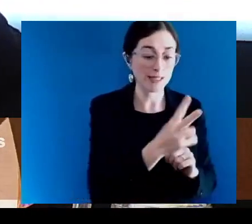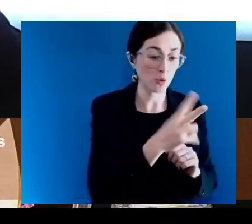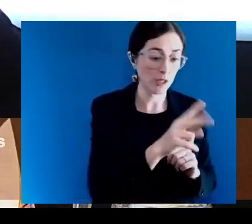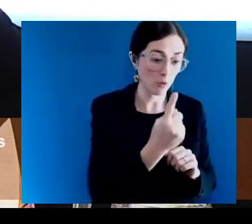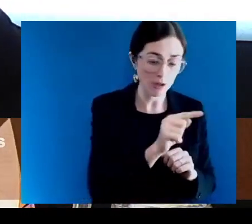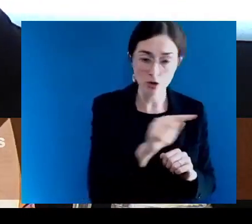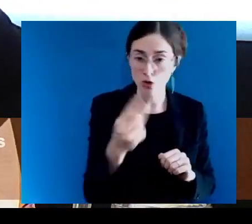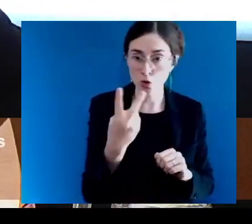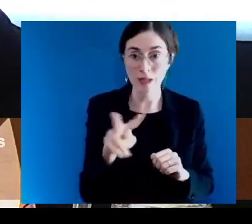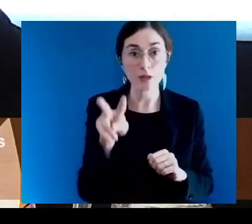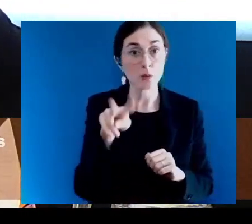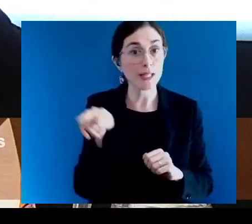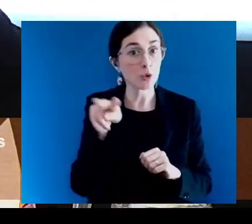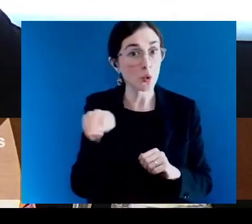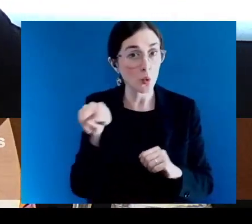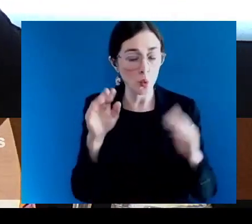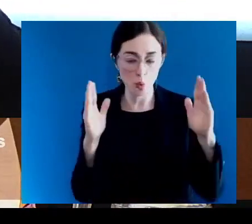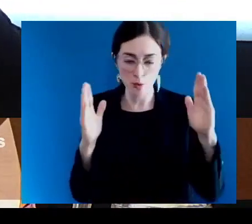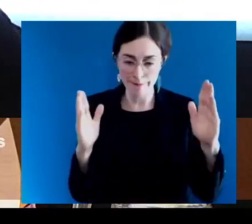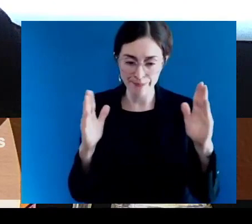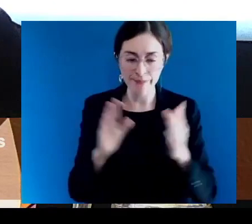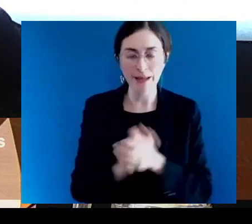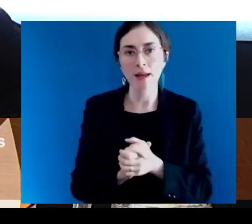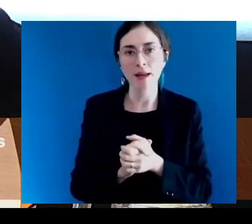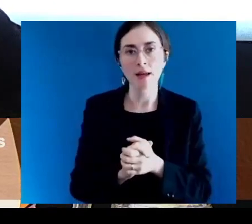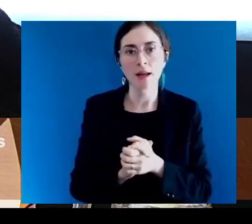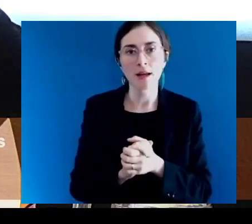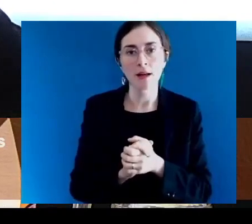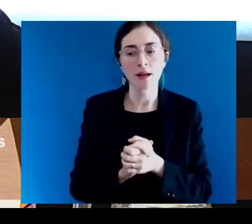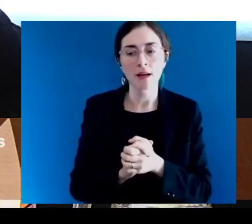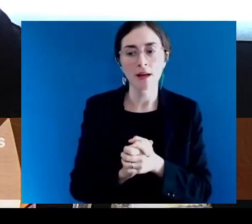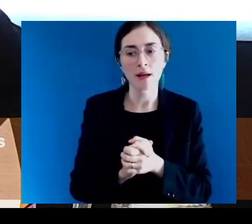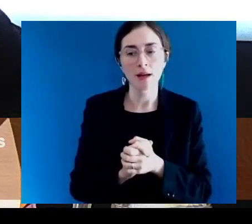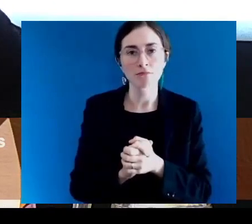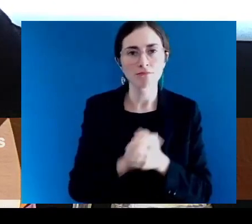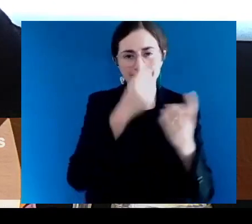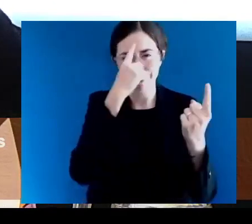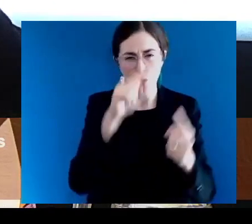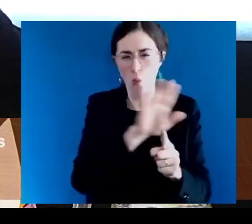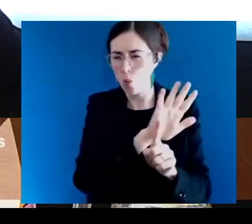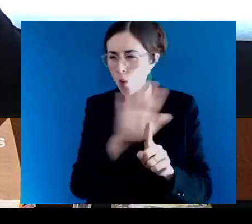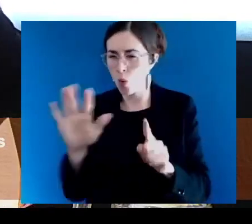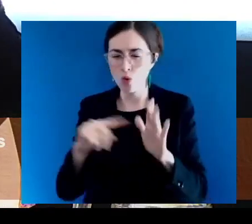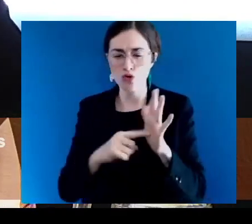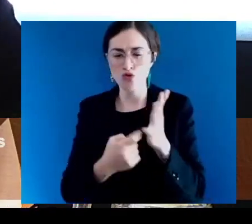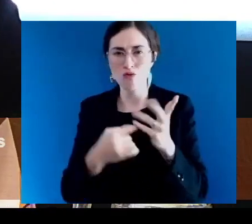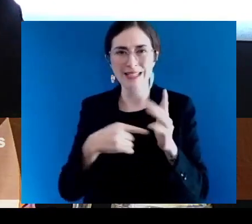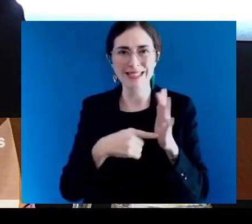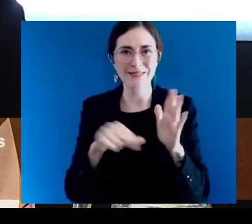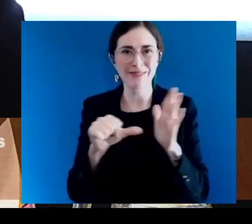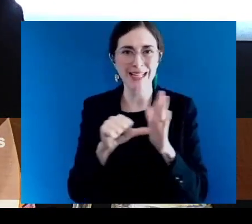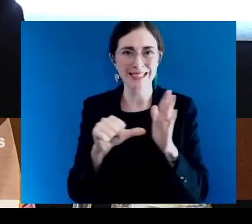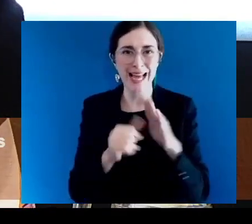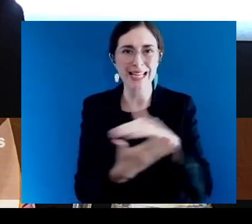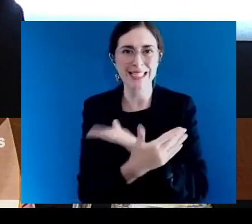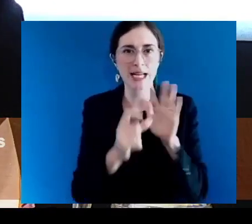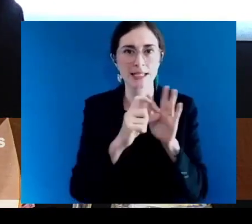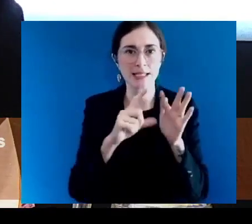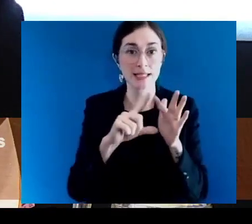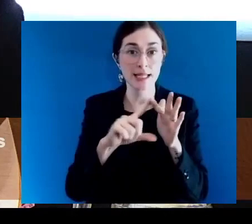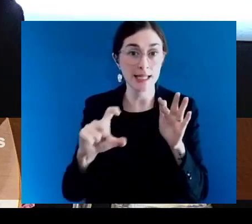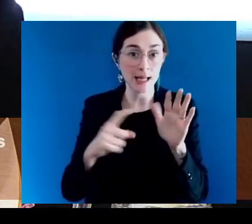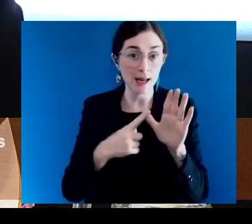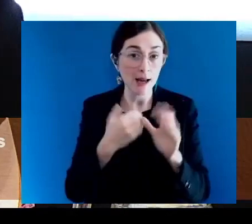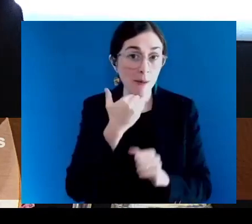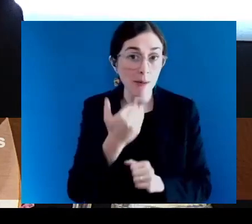2021 to 2022, the value of the monies held in these trust funds by DECA was in the order